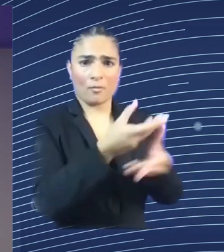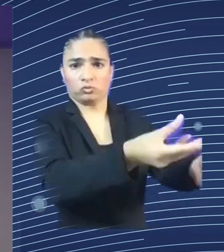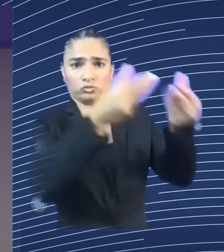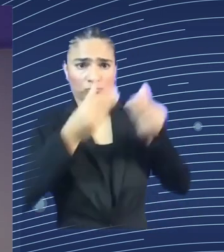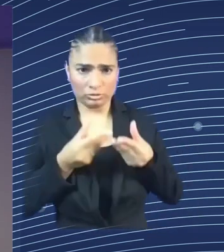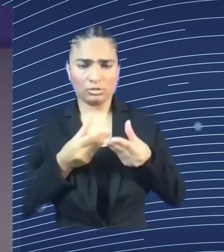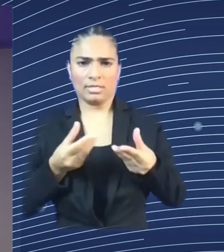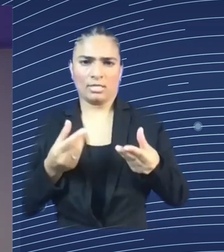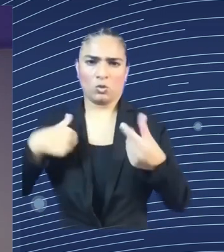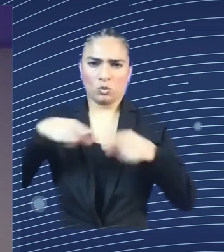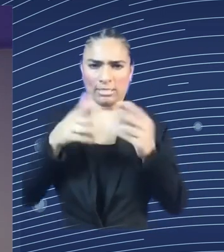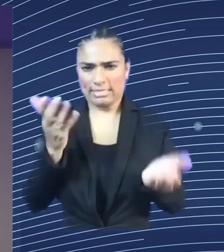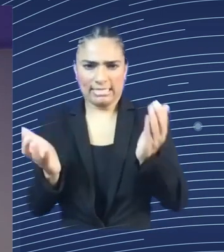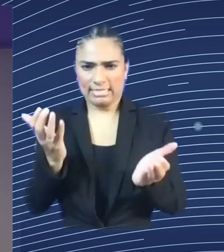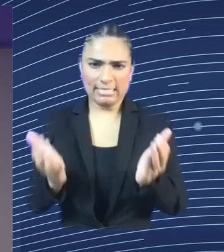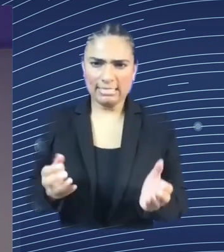needs.